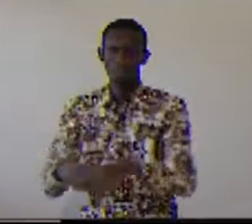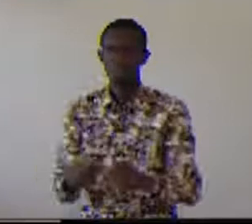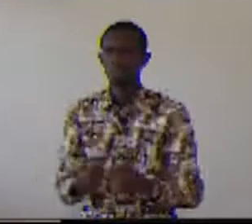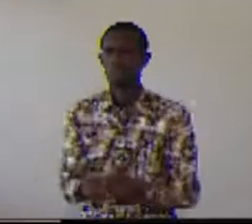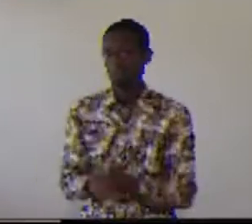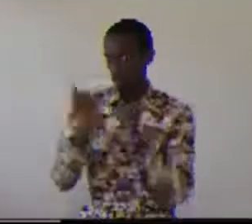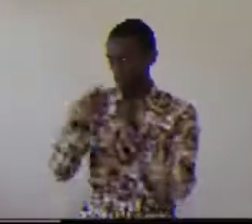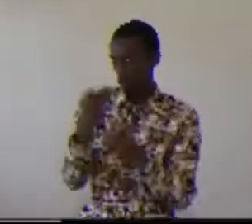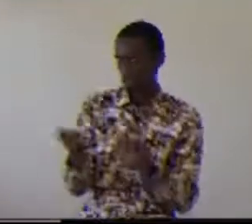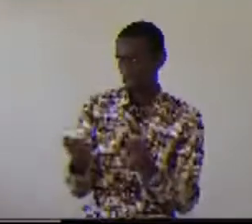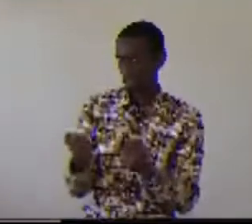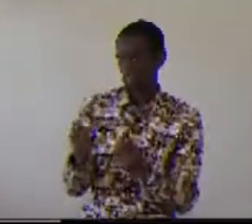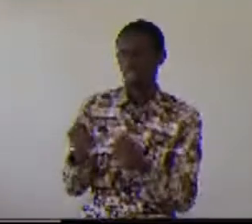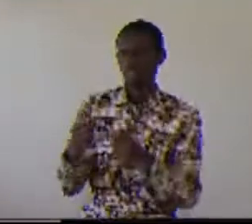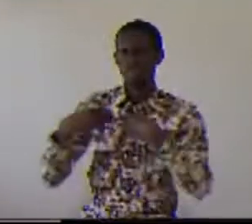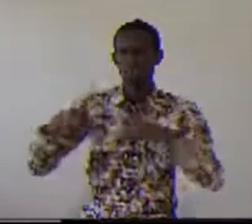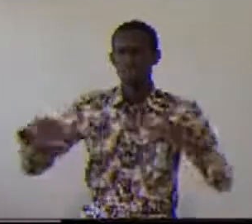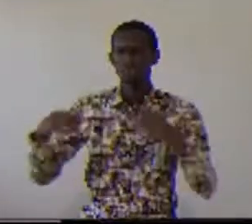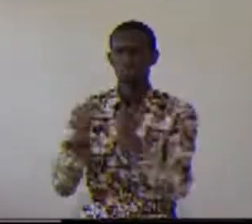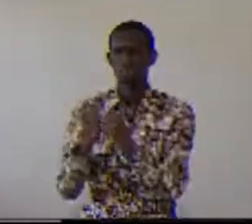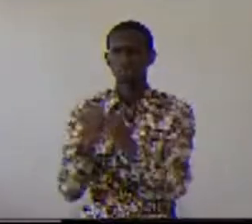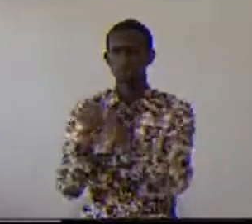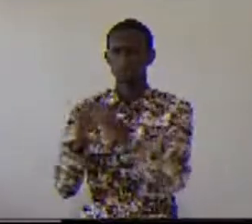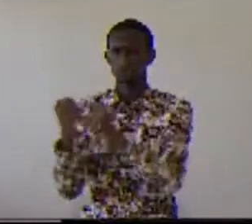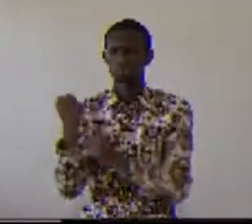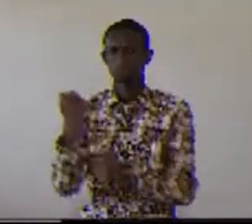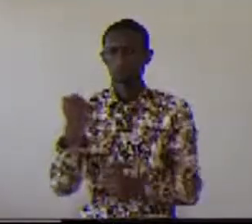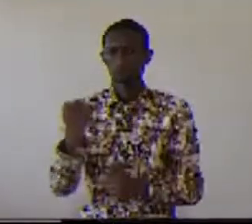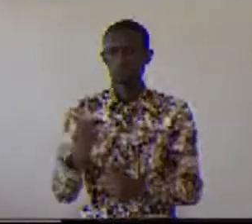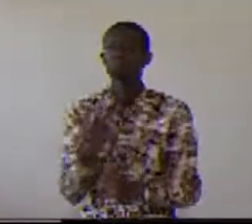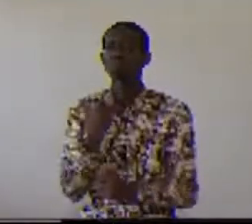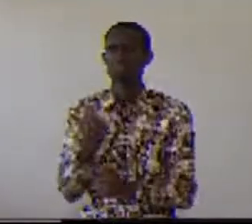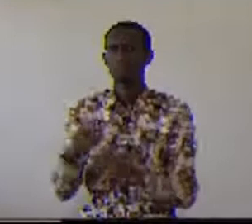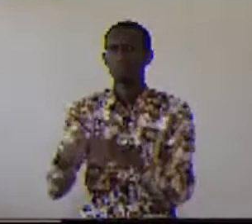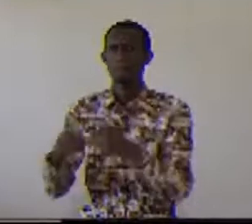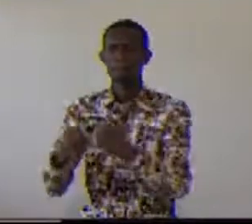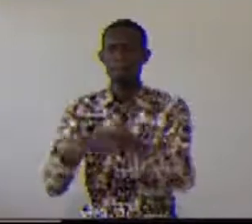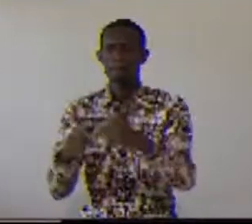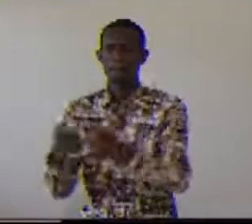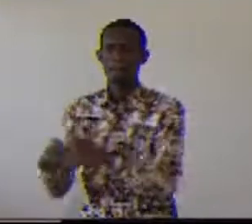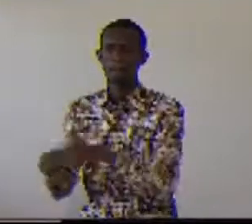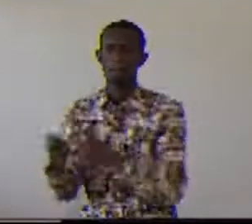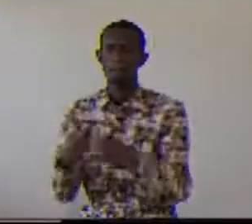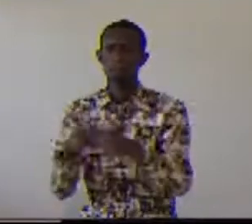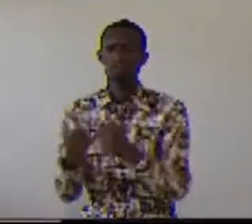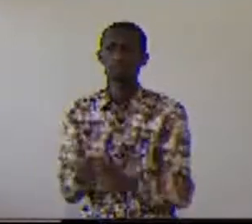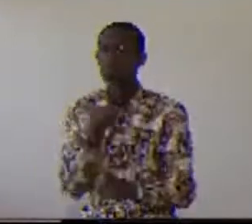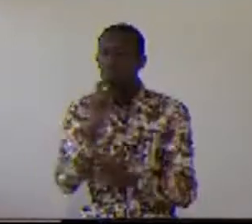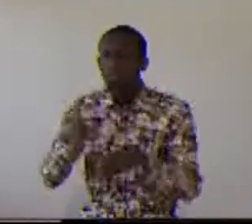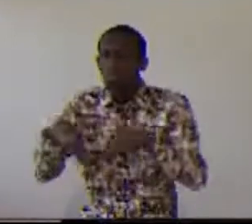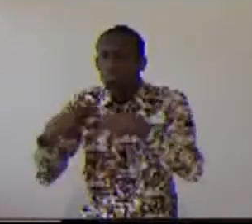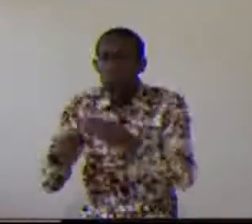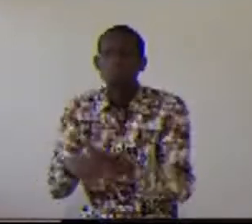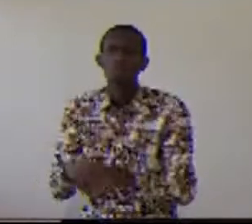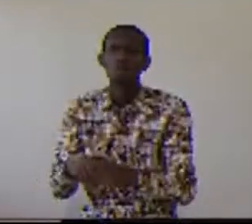state, a substance in the solid state, and you want to melt it, you have to provide, to supply